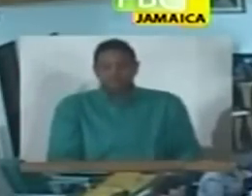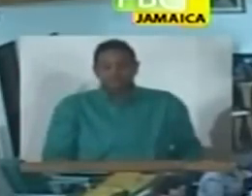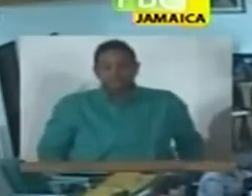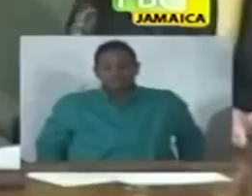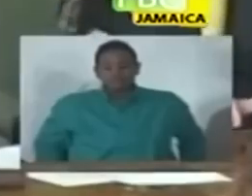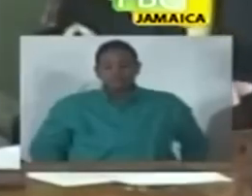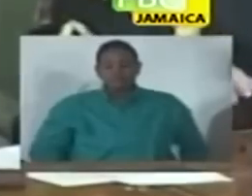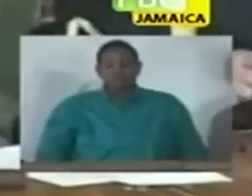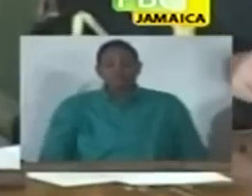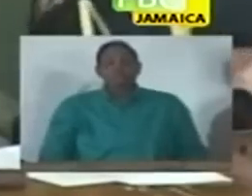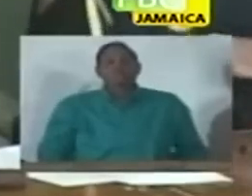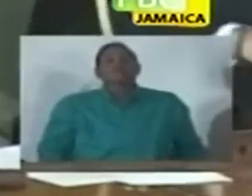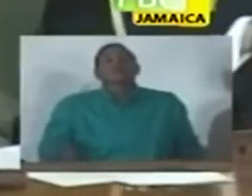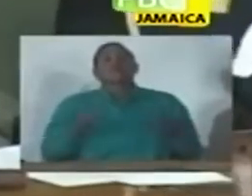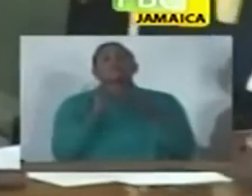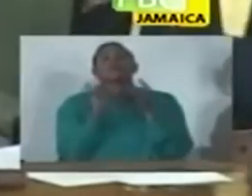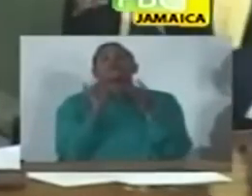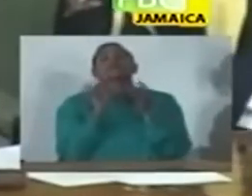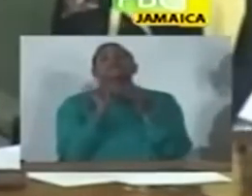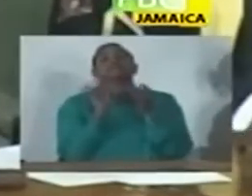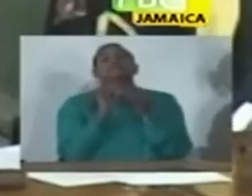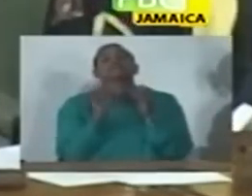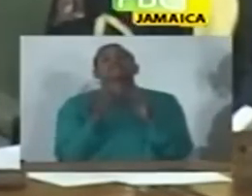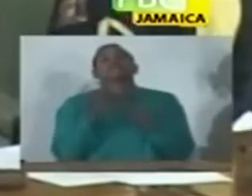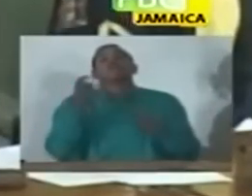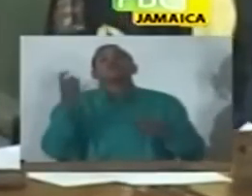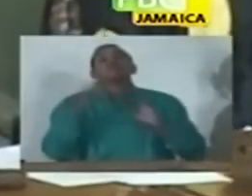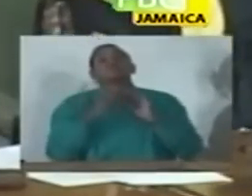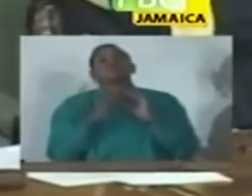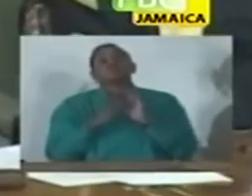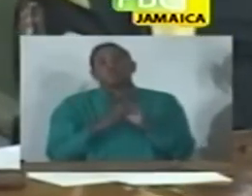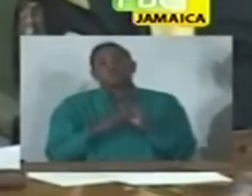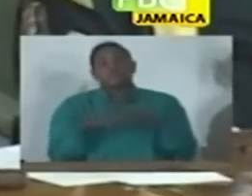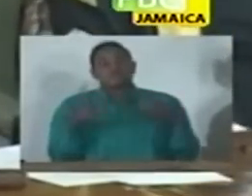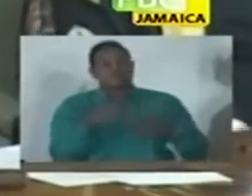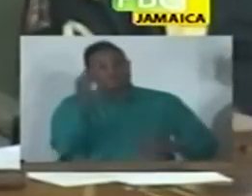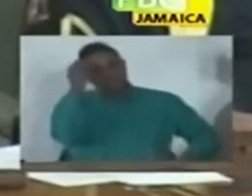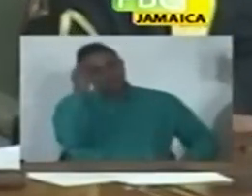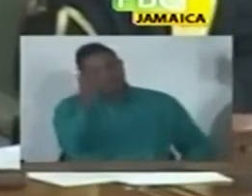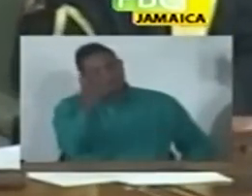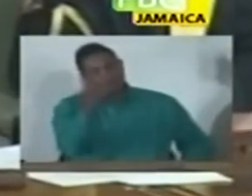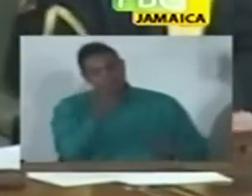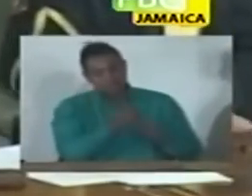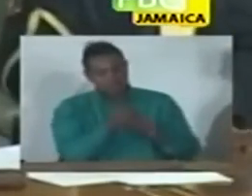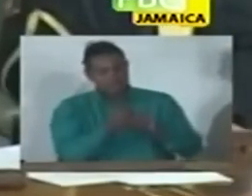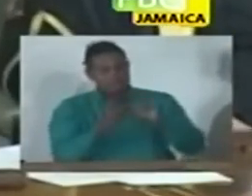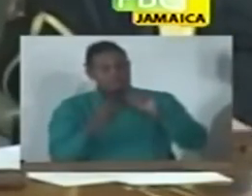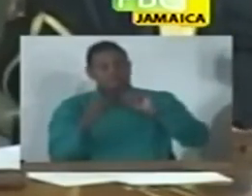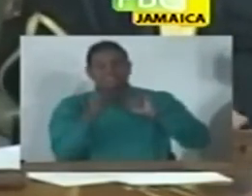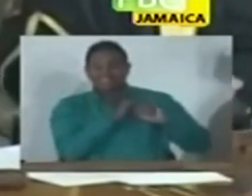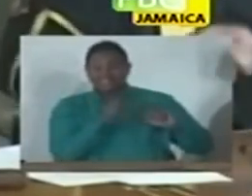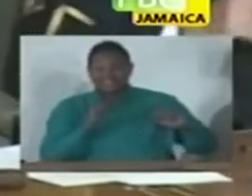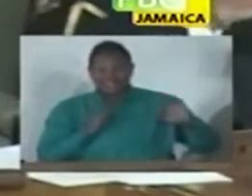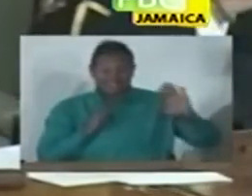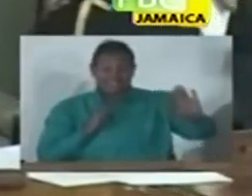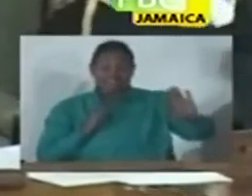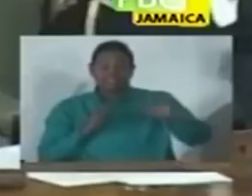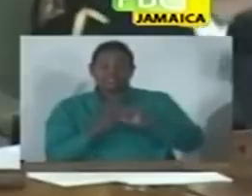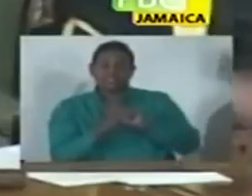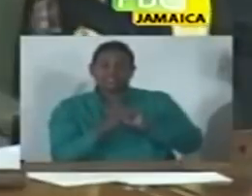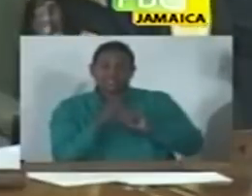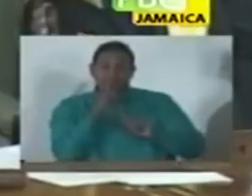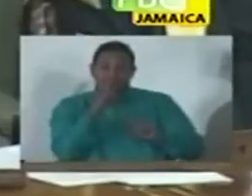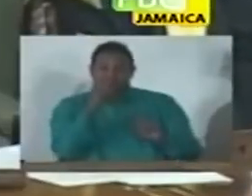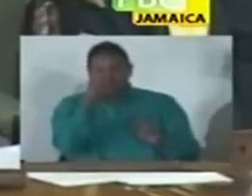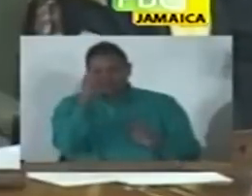The following is a message from the House of Representatives to the Honourable Senate. I have the honor